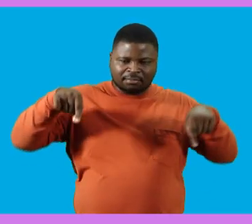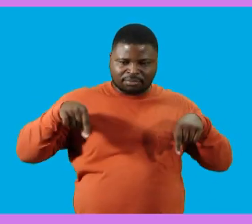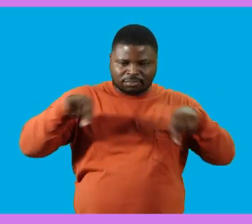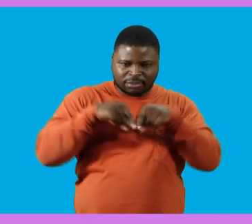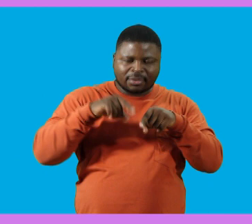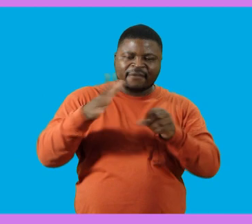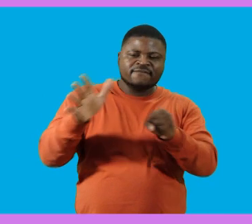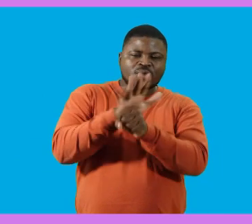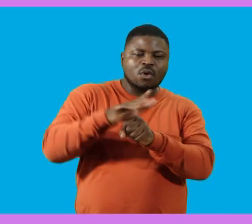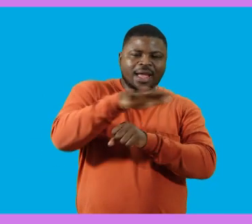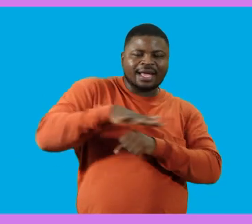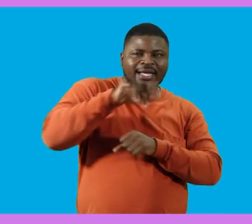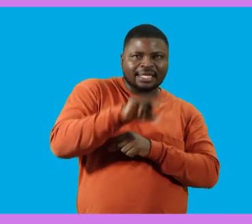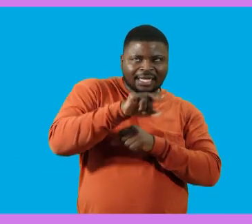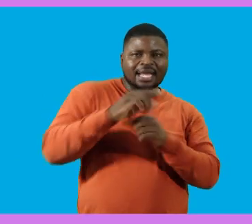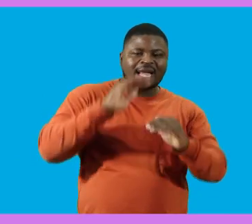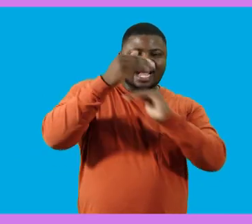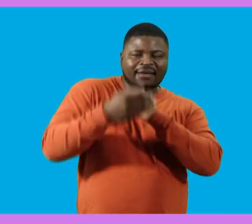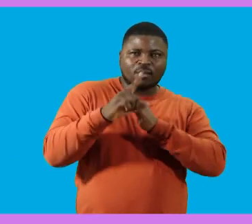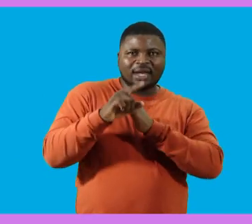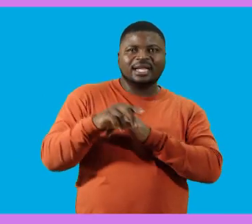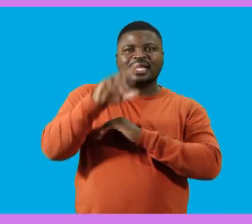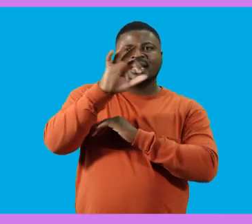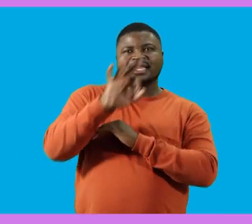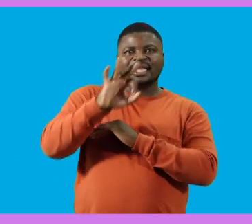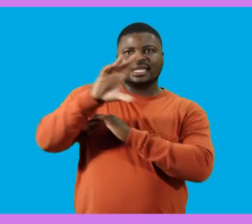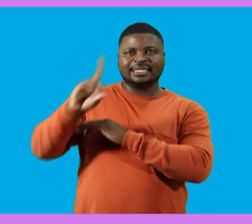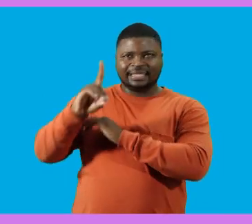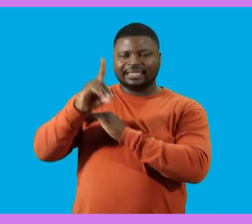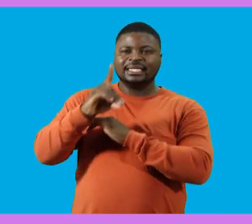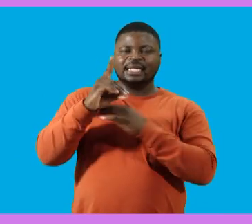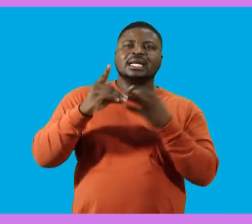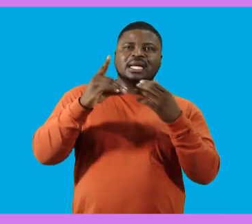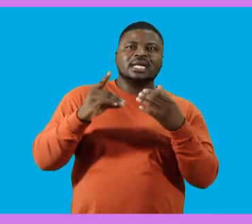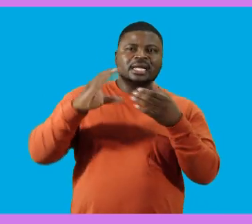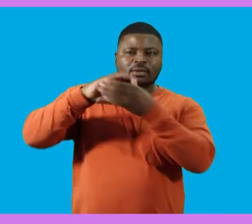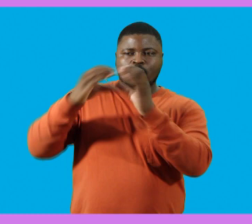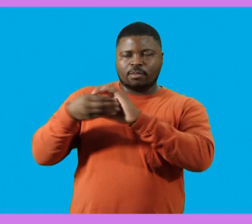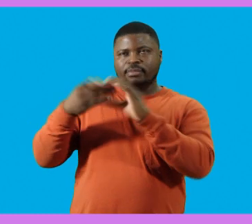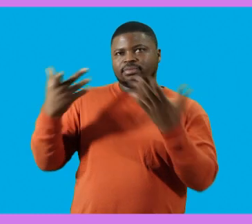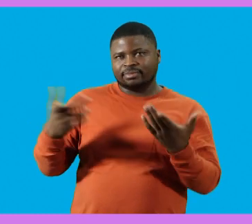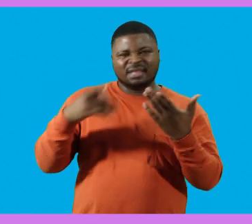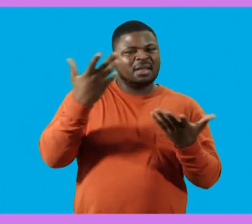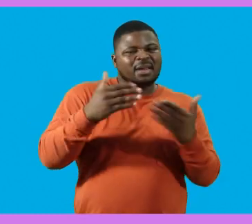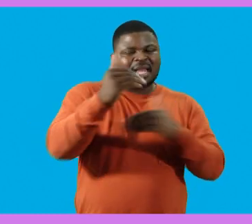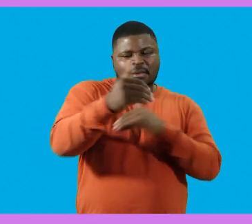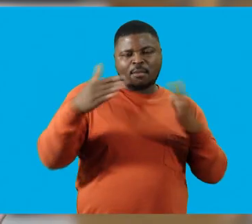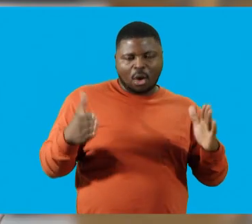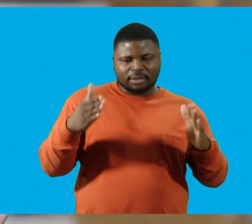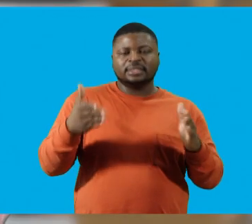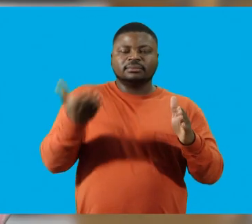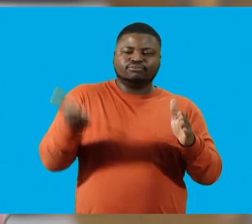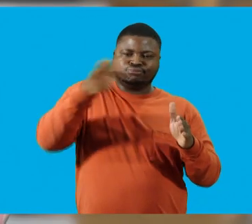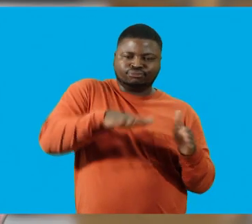by all the faces of a 3D object. Now, think of a box.